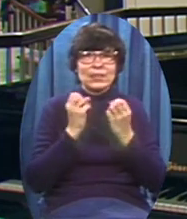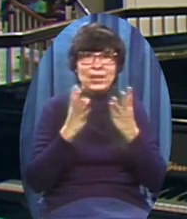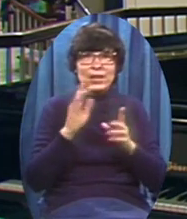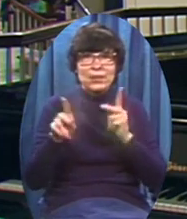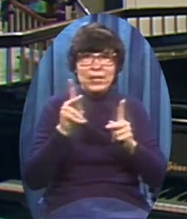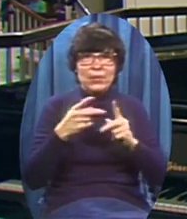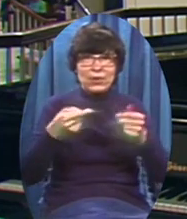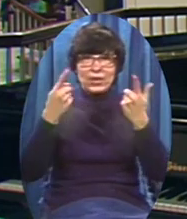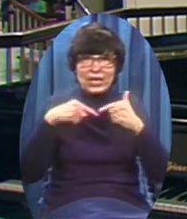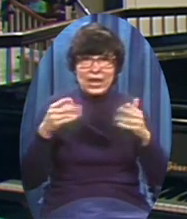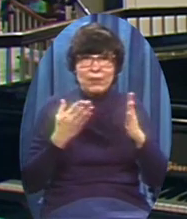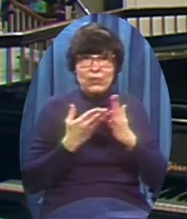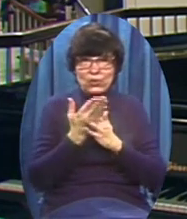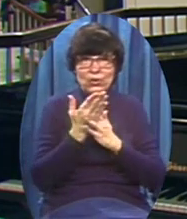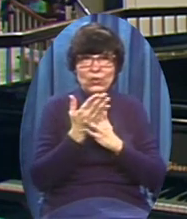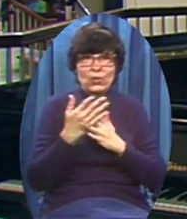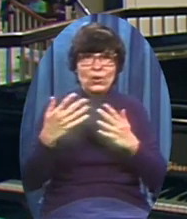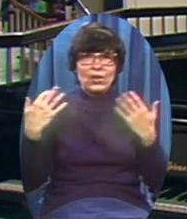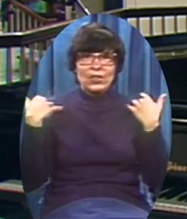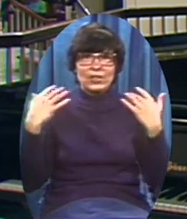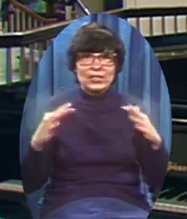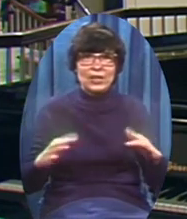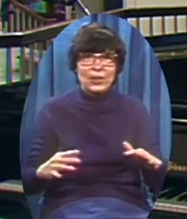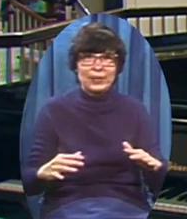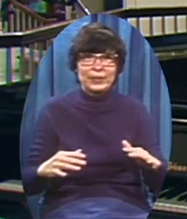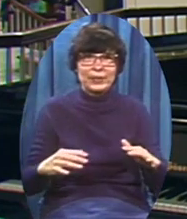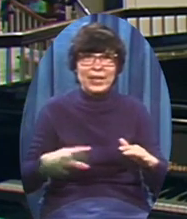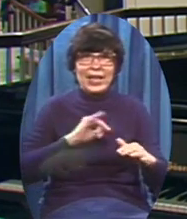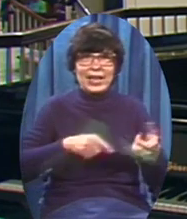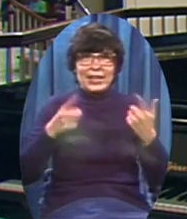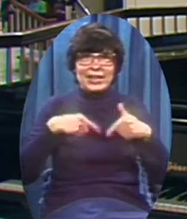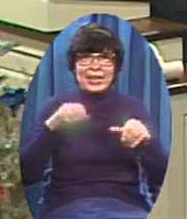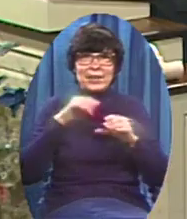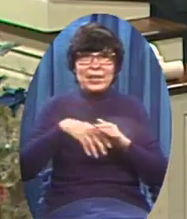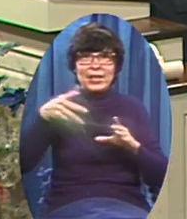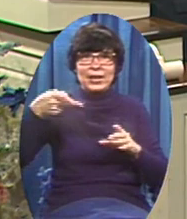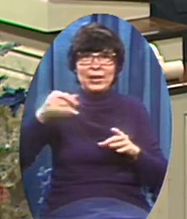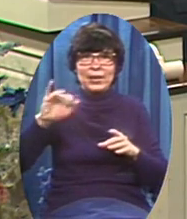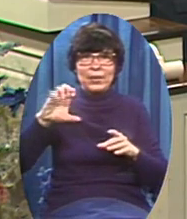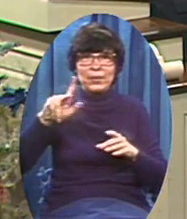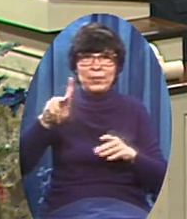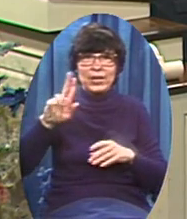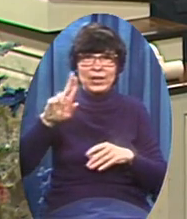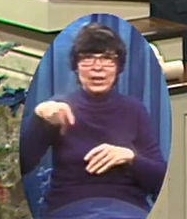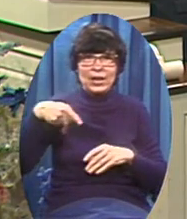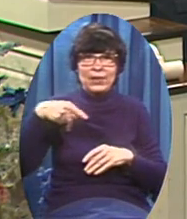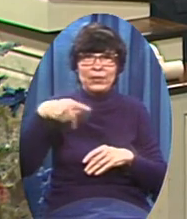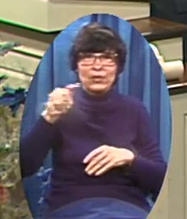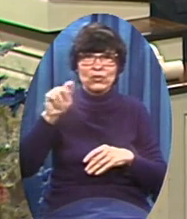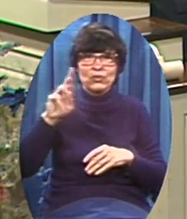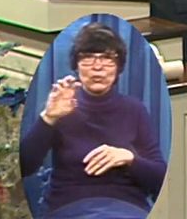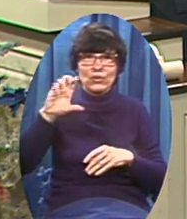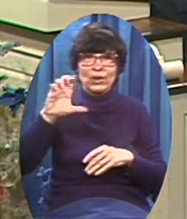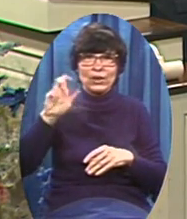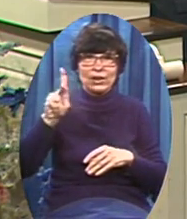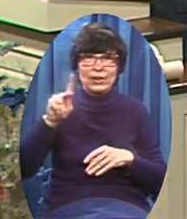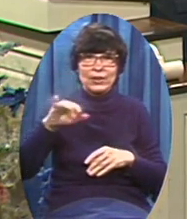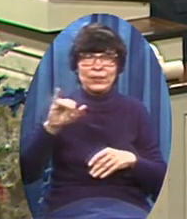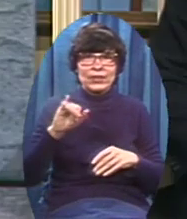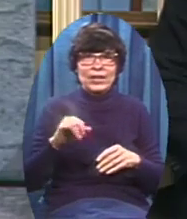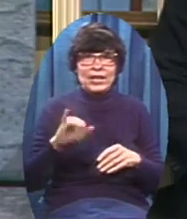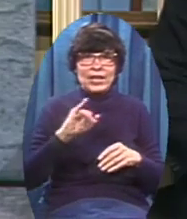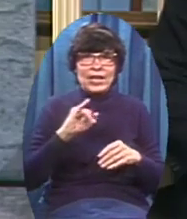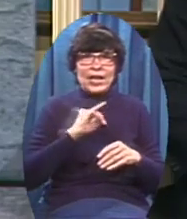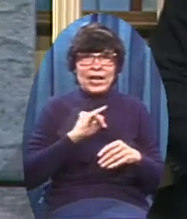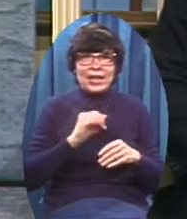me over in a pickup truck." He said, "Do you mind riding in a pickup truck?" I said, "Just so Jerry isn't driving